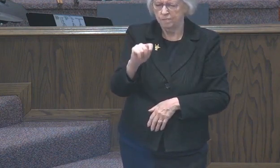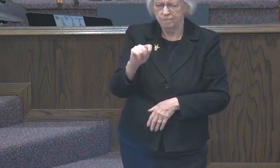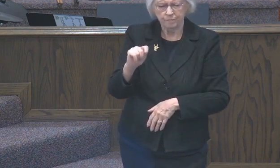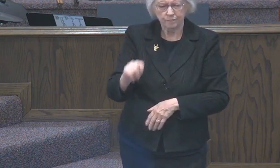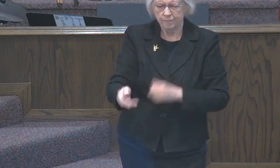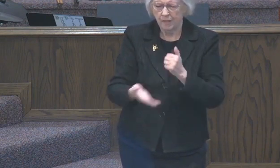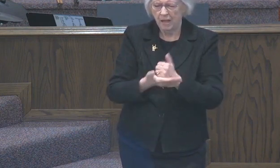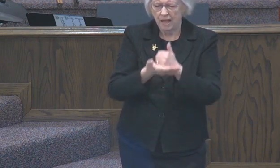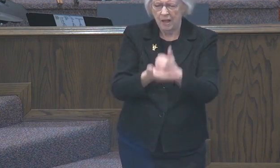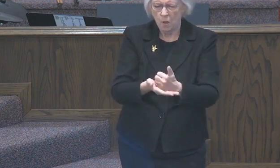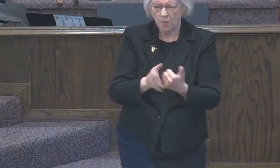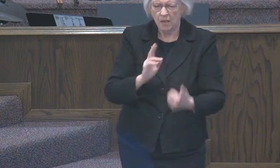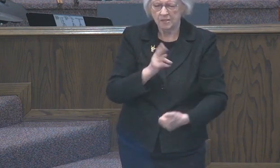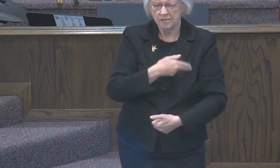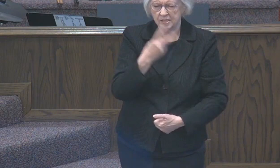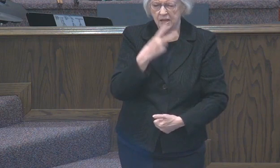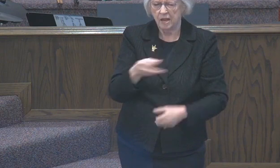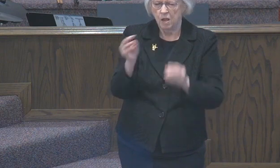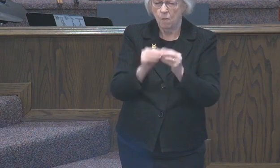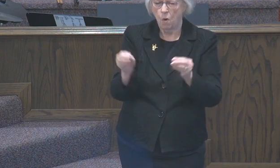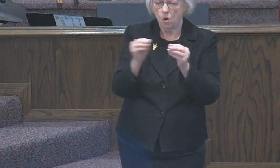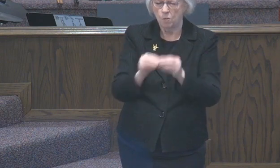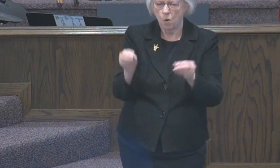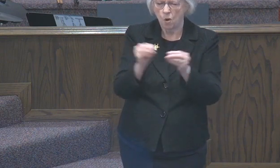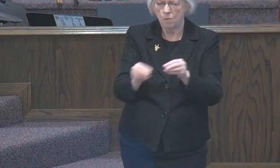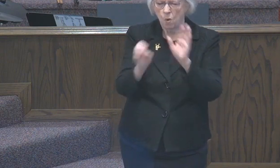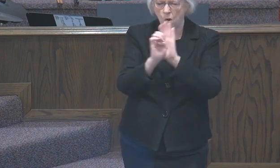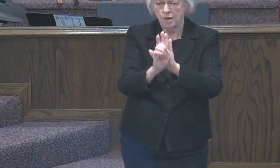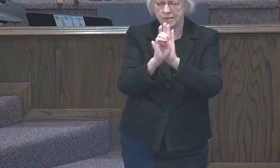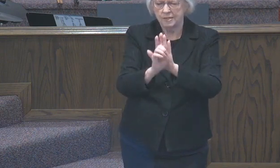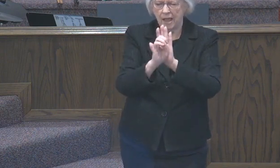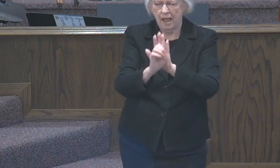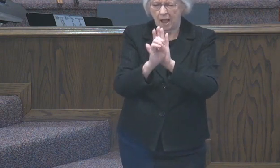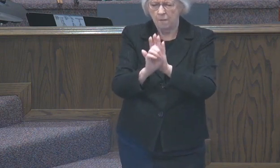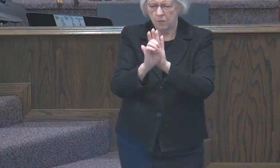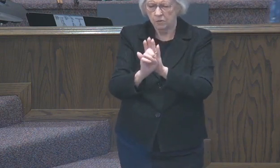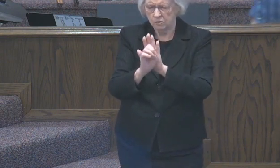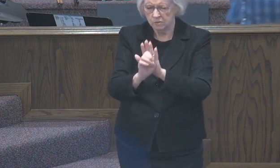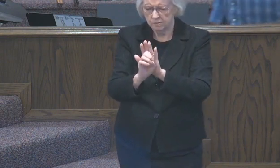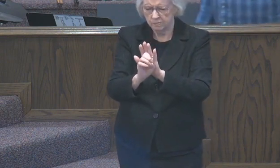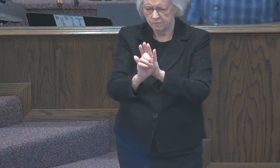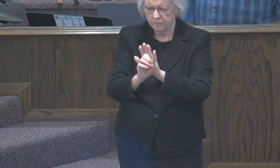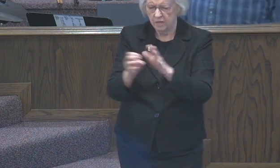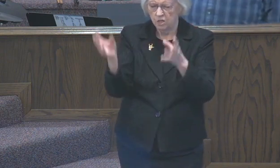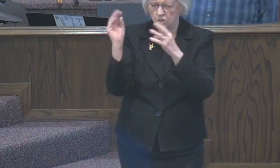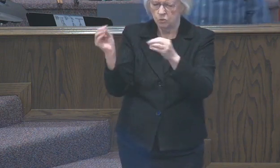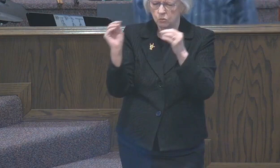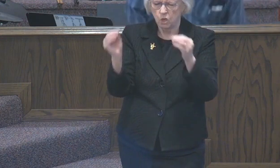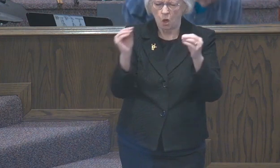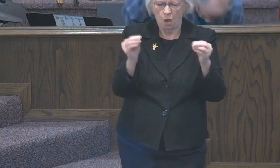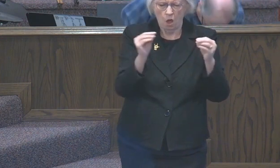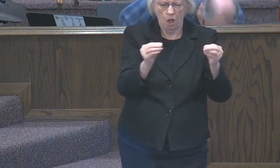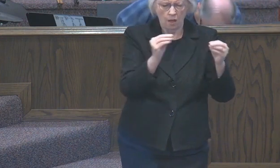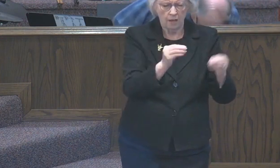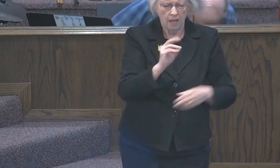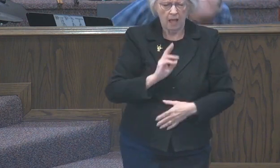practical examples of the things that we're going to face that you've taught us in your word, shown us,